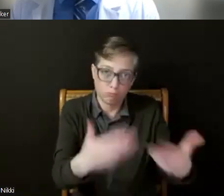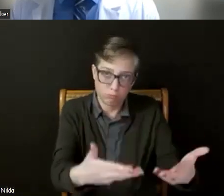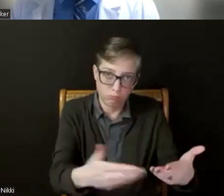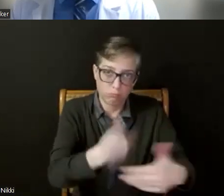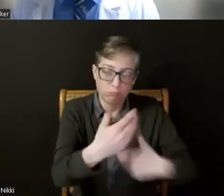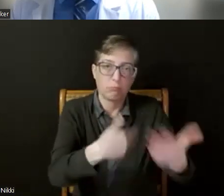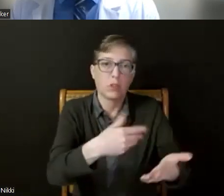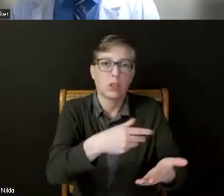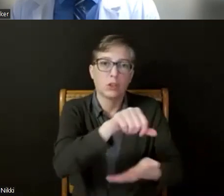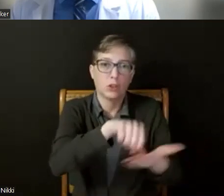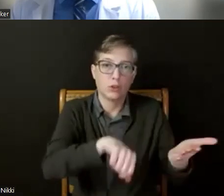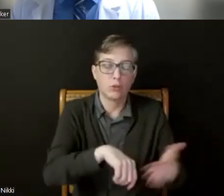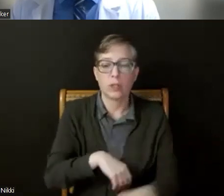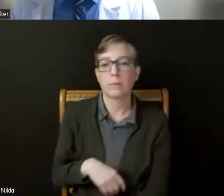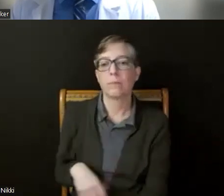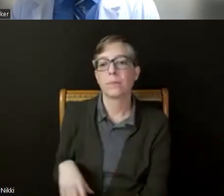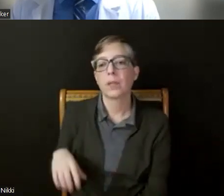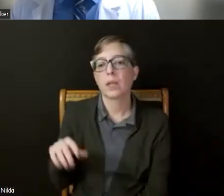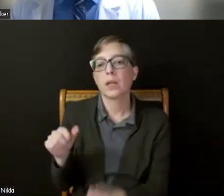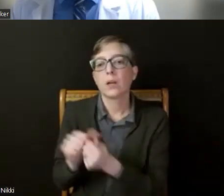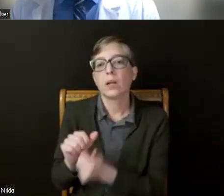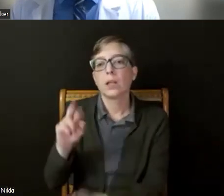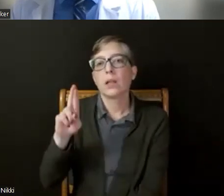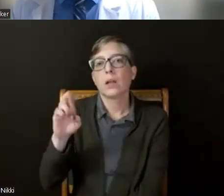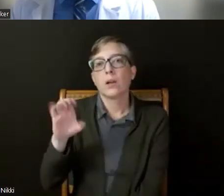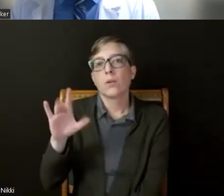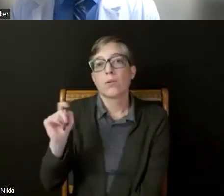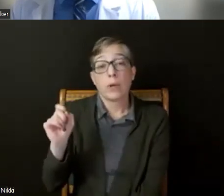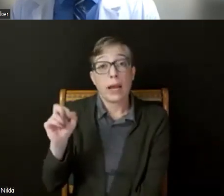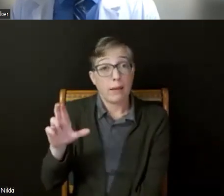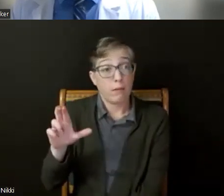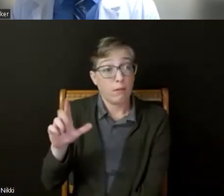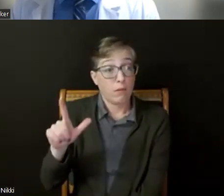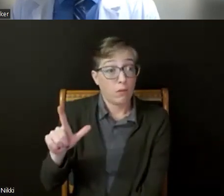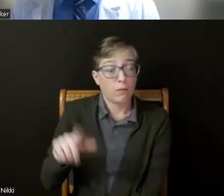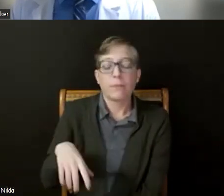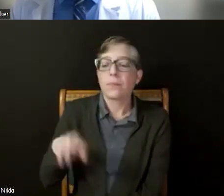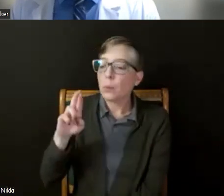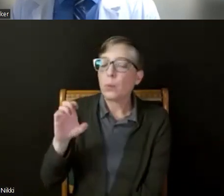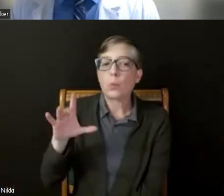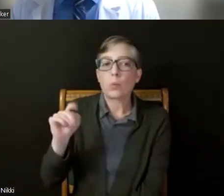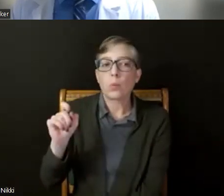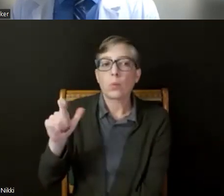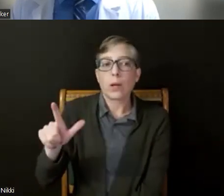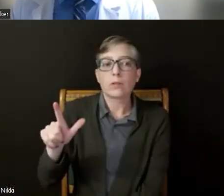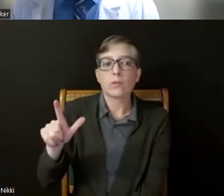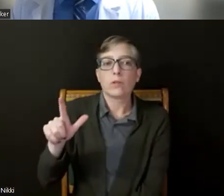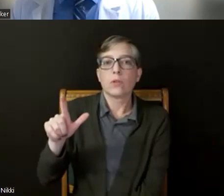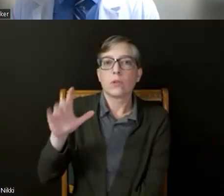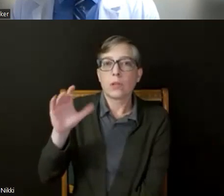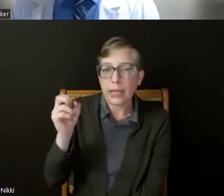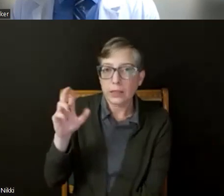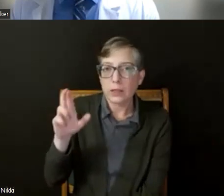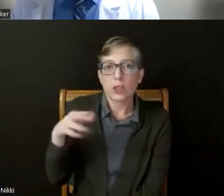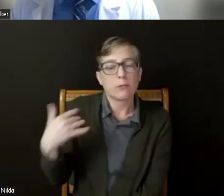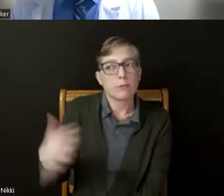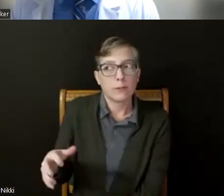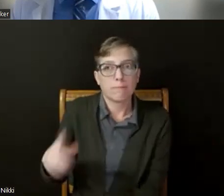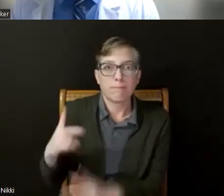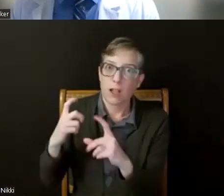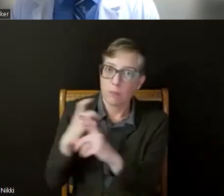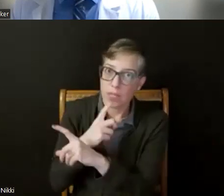even more complex, and the treatment almost always includes 3 things, which is